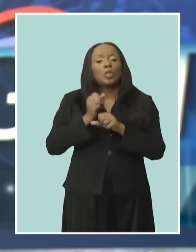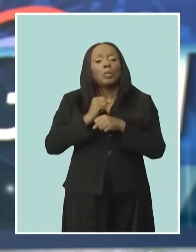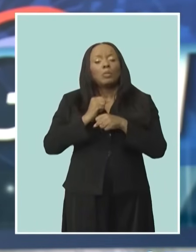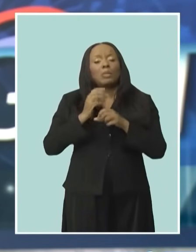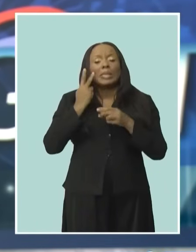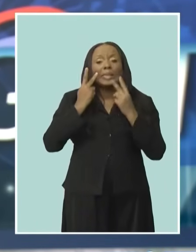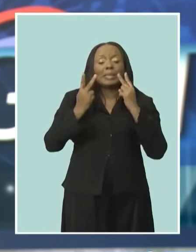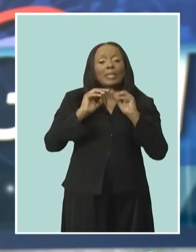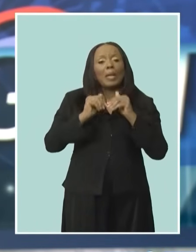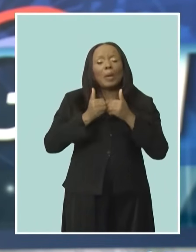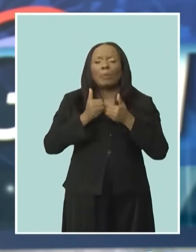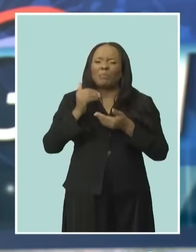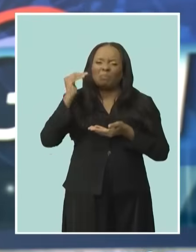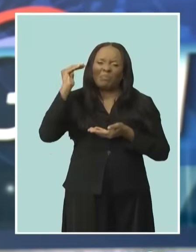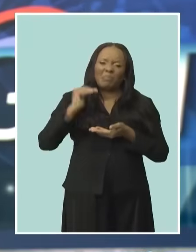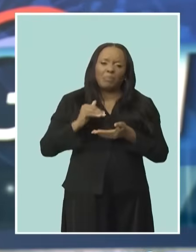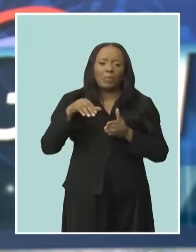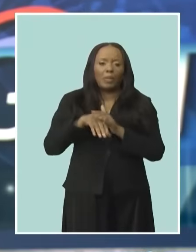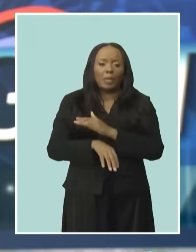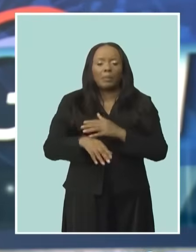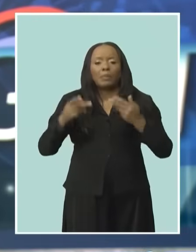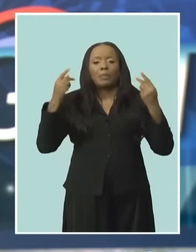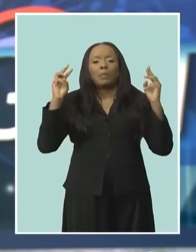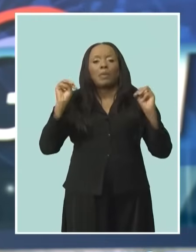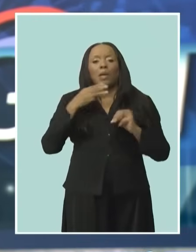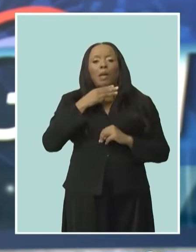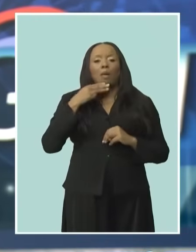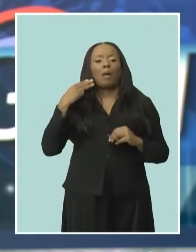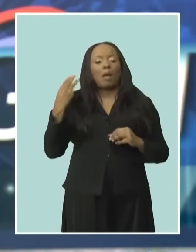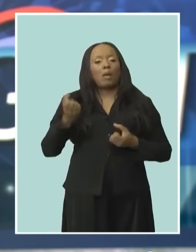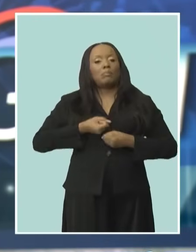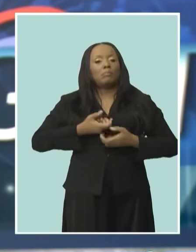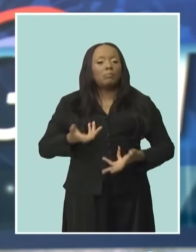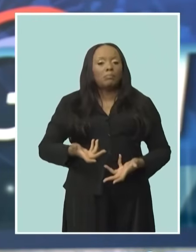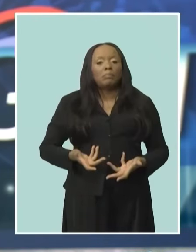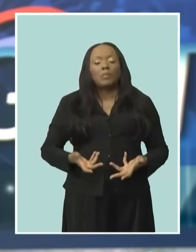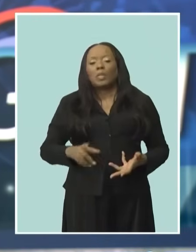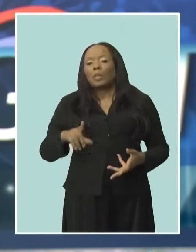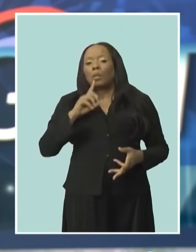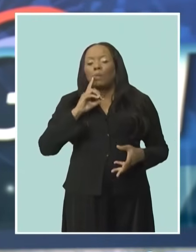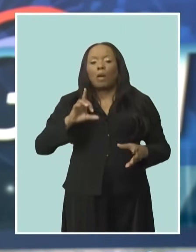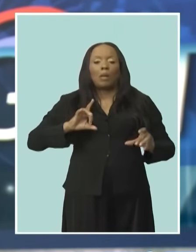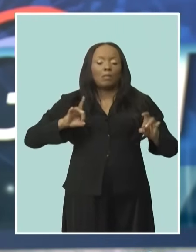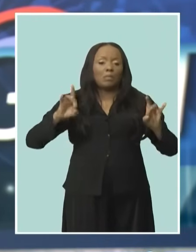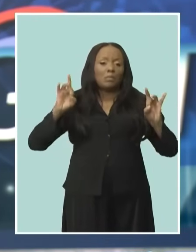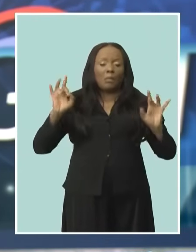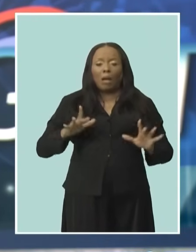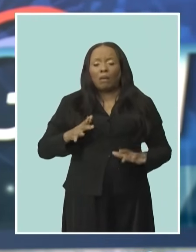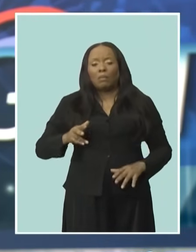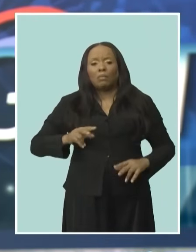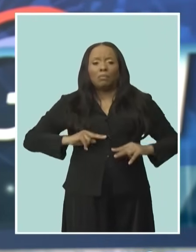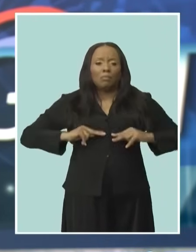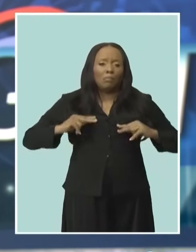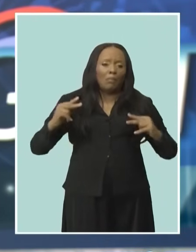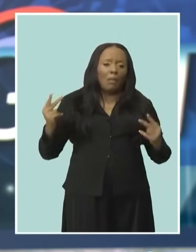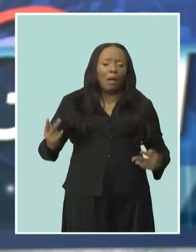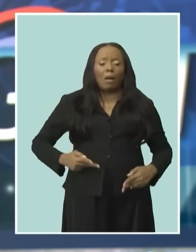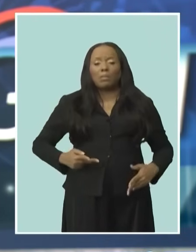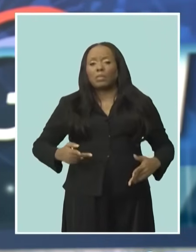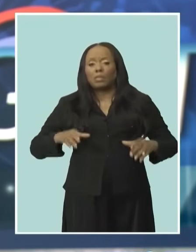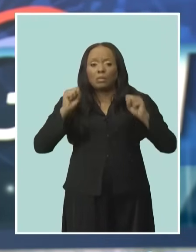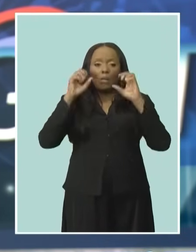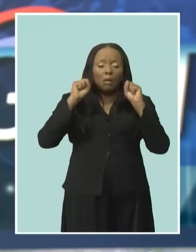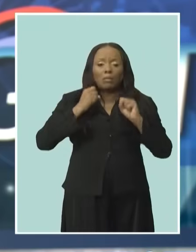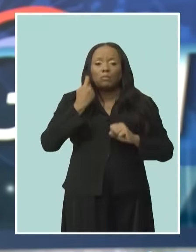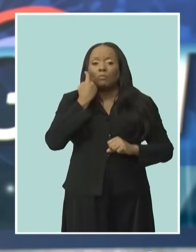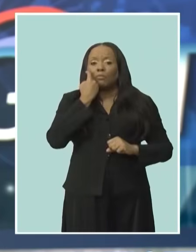Mia Motley made the revelation today as she expressed being absolutely horrified and upset about recent